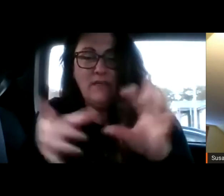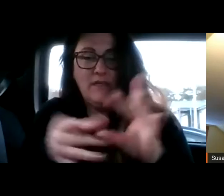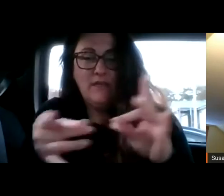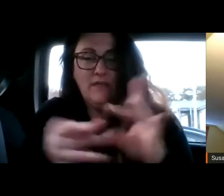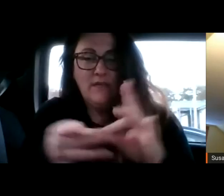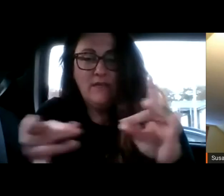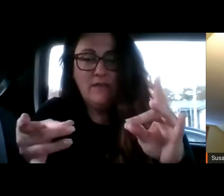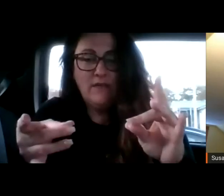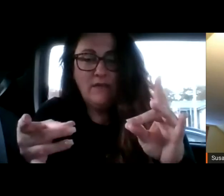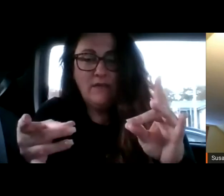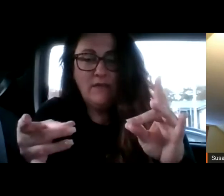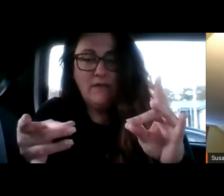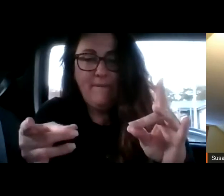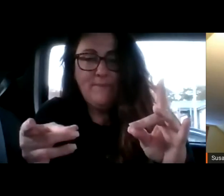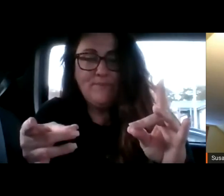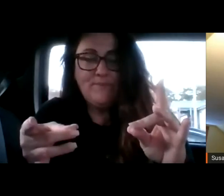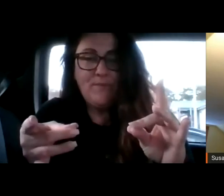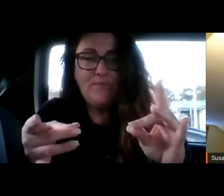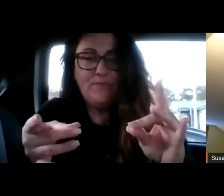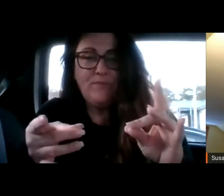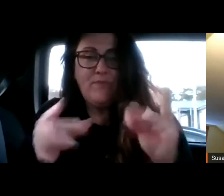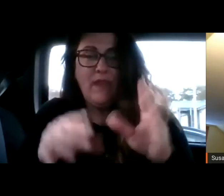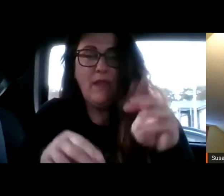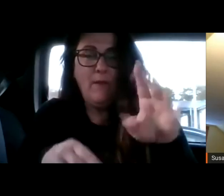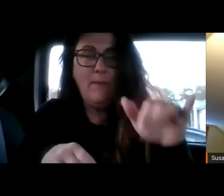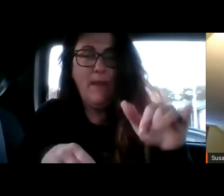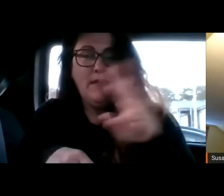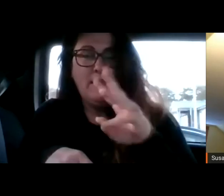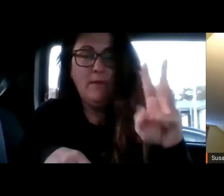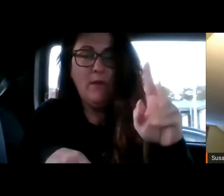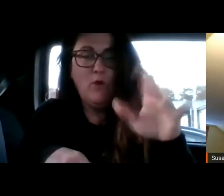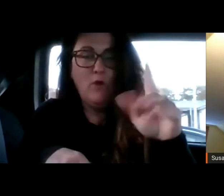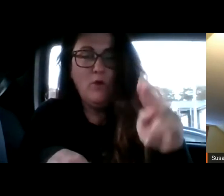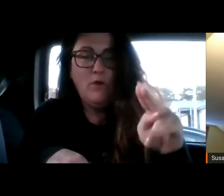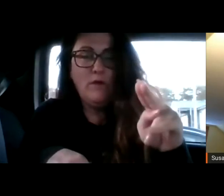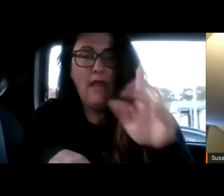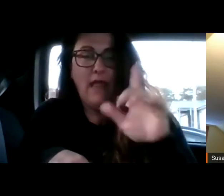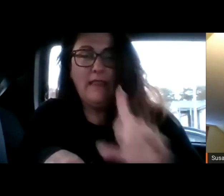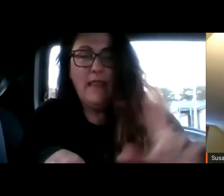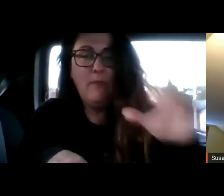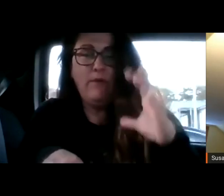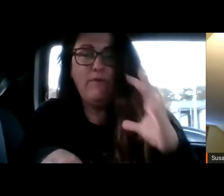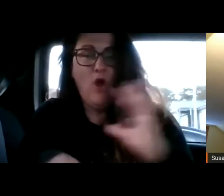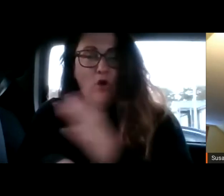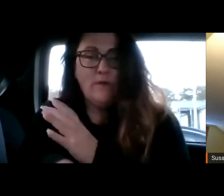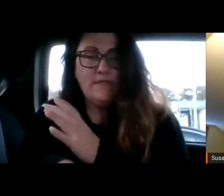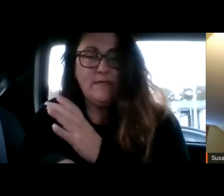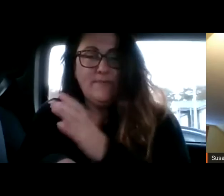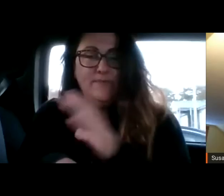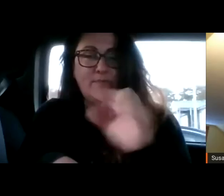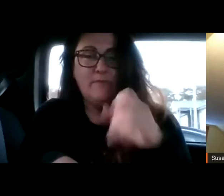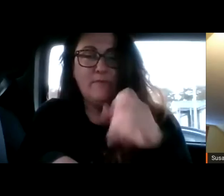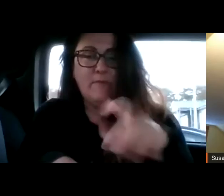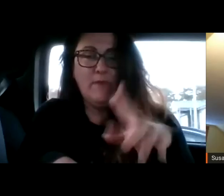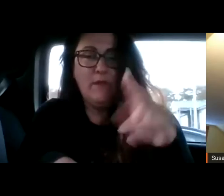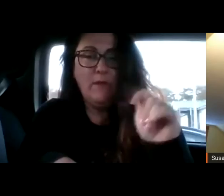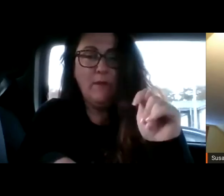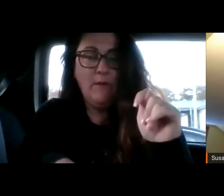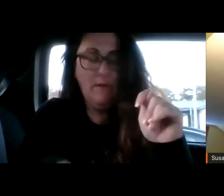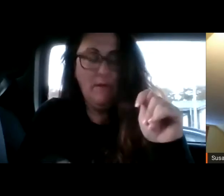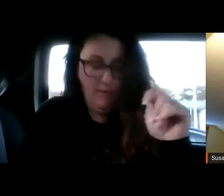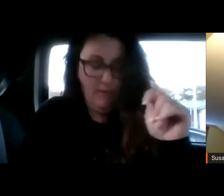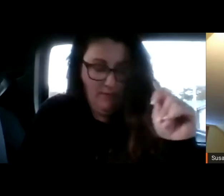Poetry, will be released in May from W.W. Norton and the Library of Congress. Poet Warrior, a memoir, will